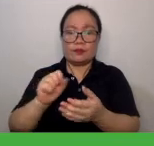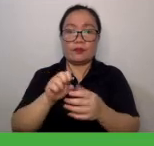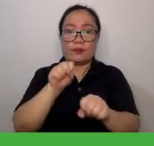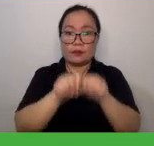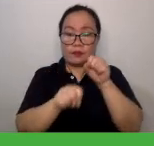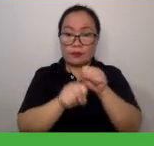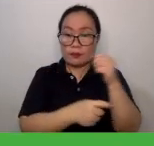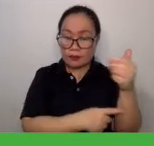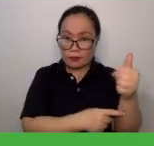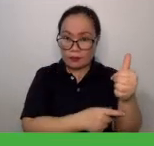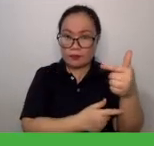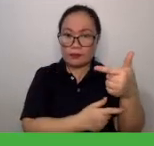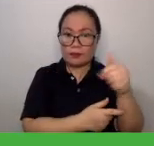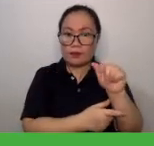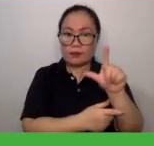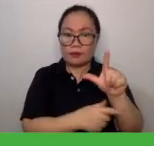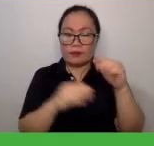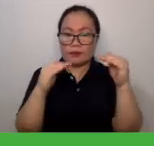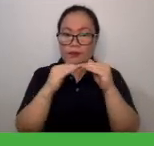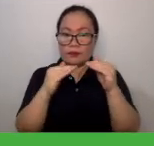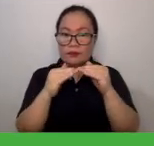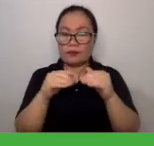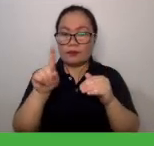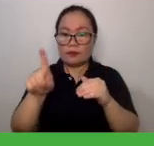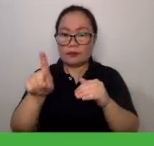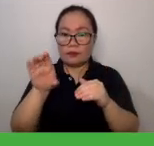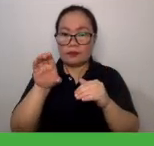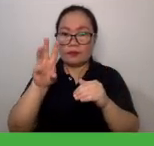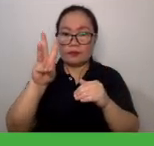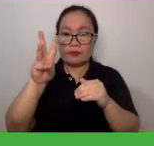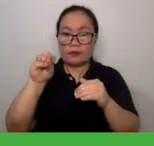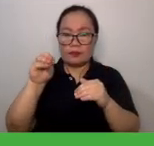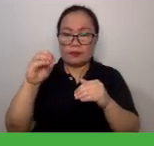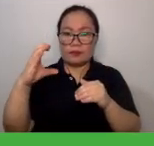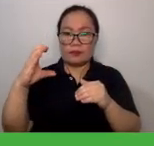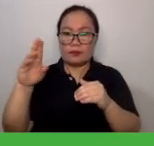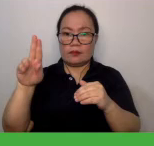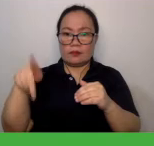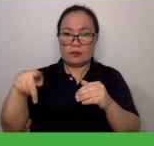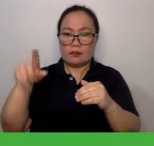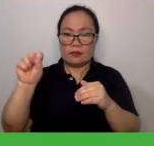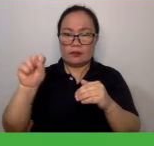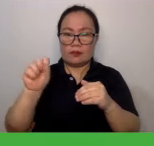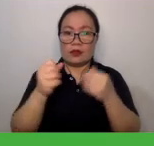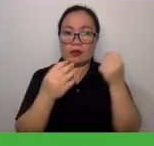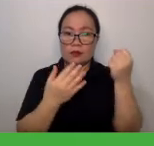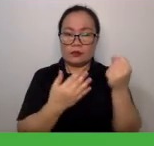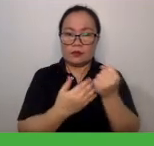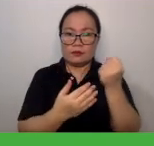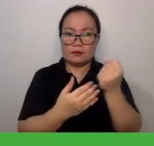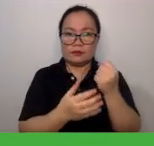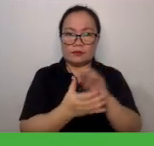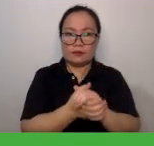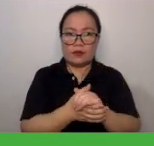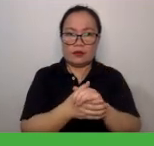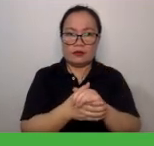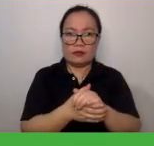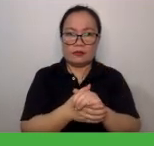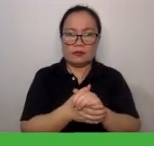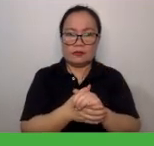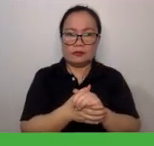therefore, 10 gallons is equivalent to 160 cups. Okay, or simply, ganito